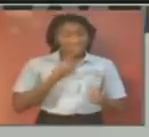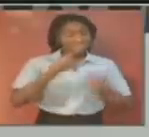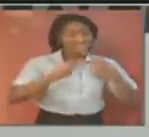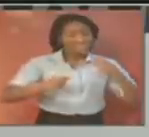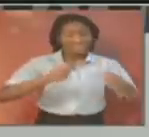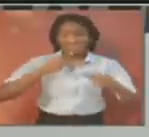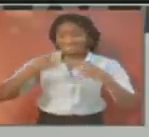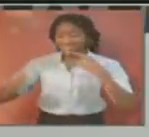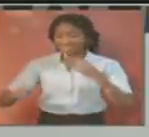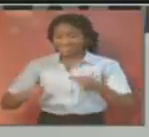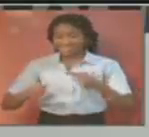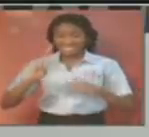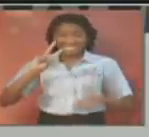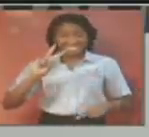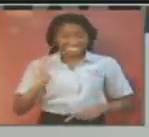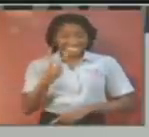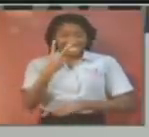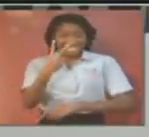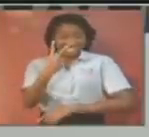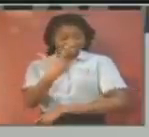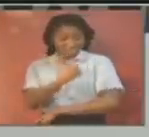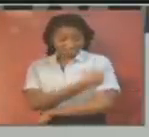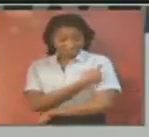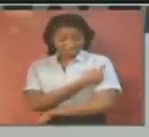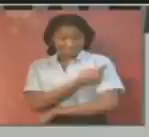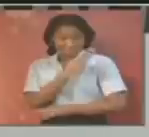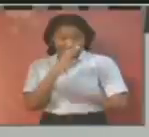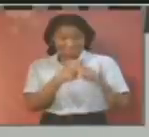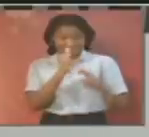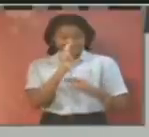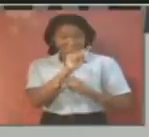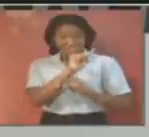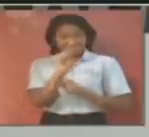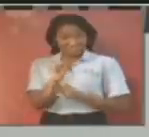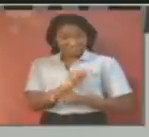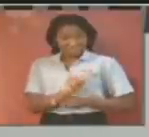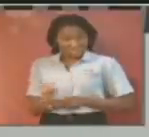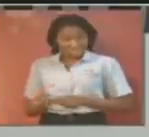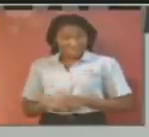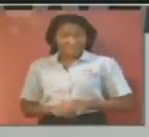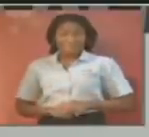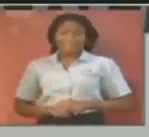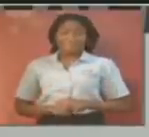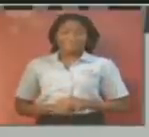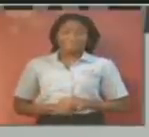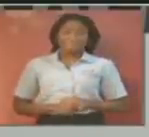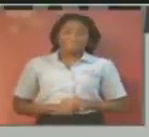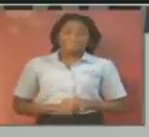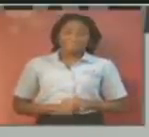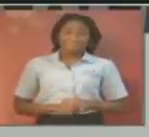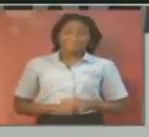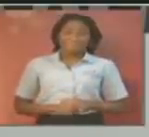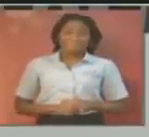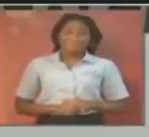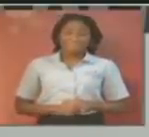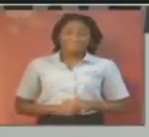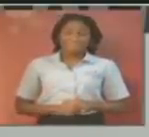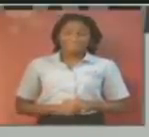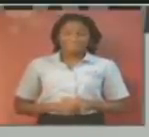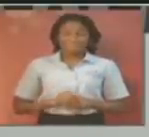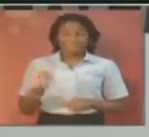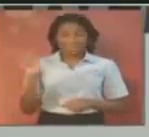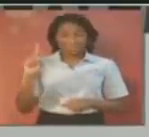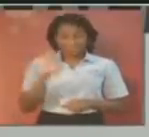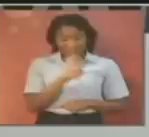the second dose of the AstraZeneca vaccine in the facilities managed by the Eastern Regional